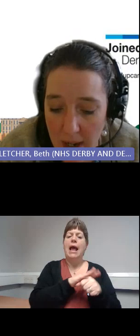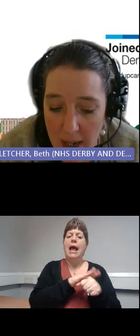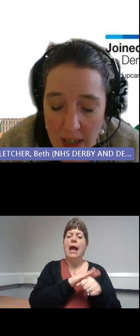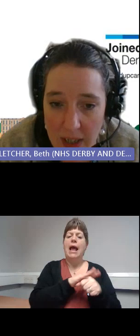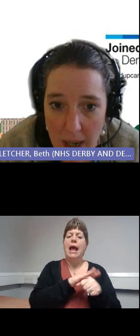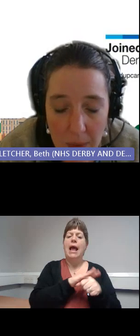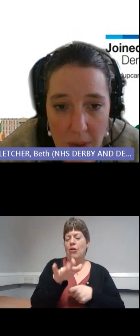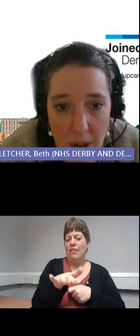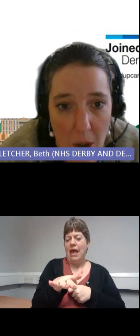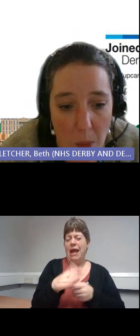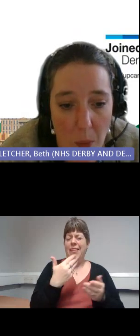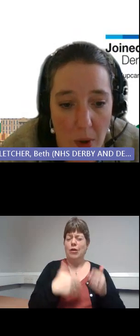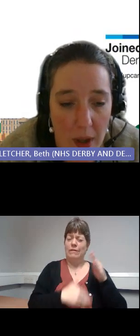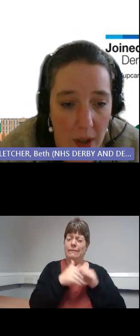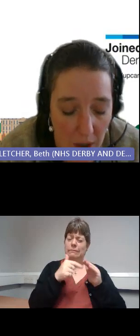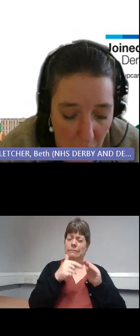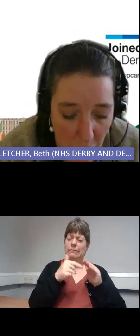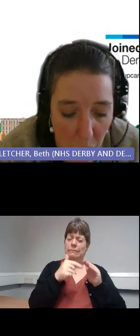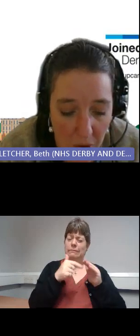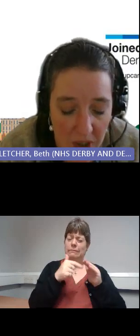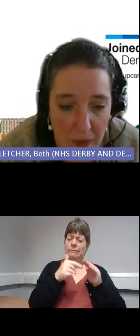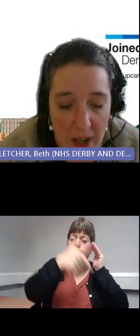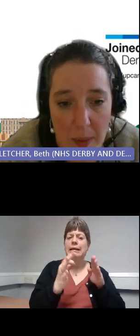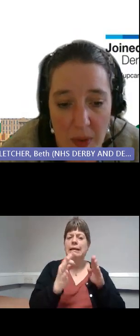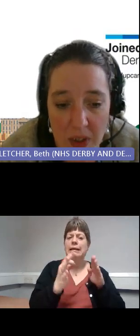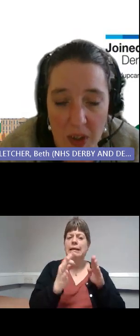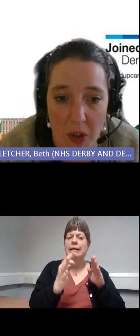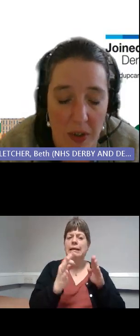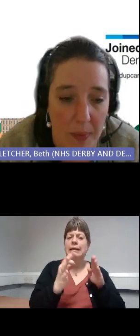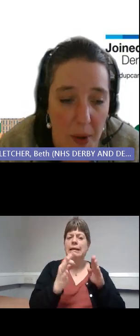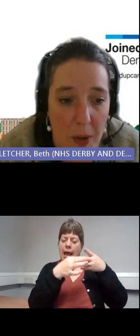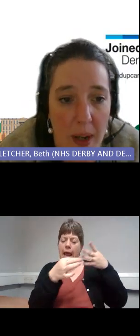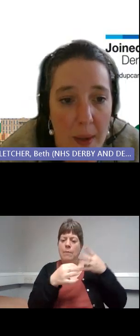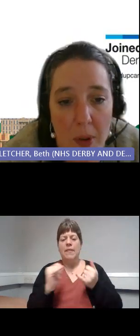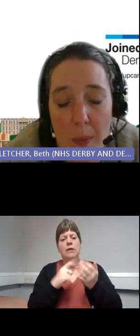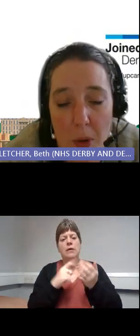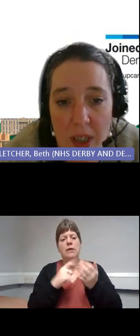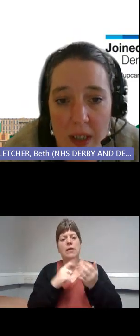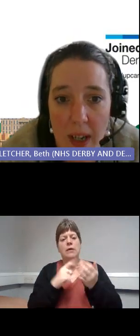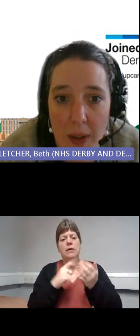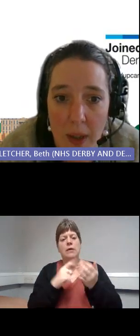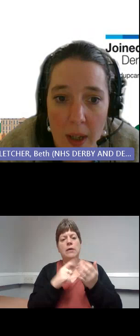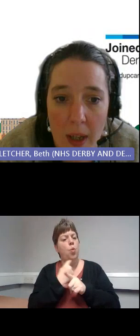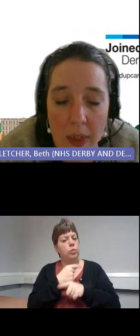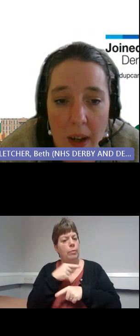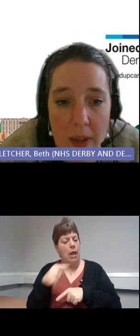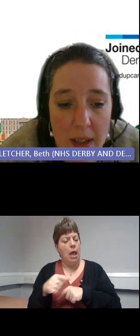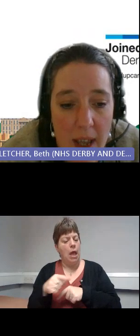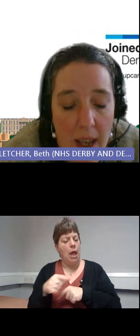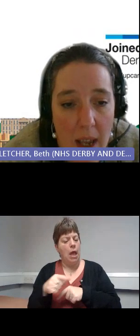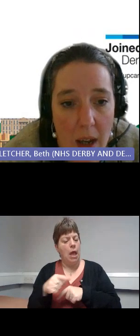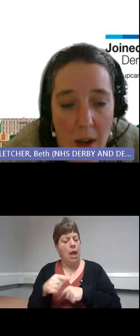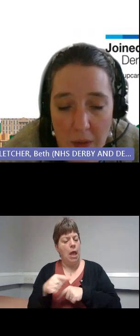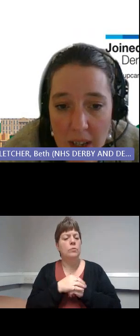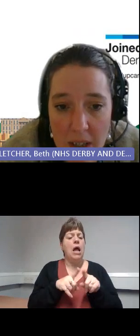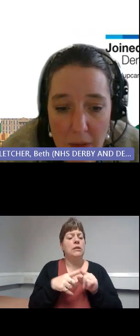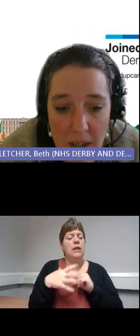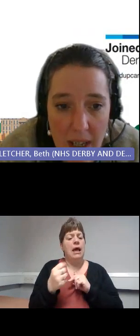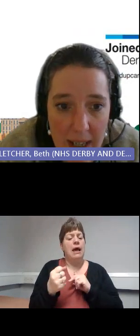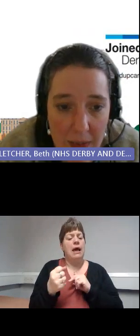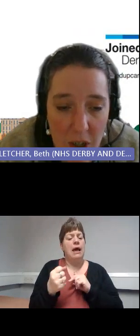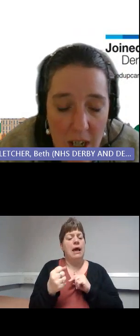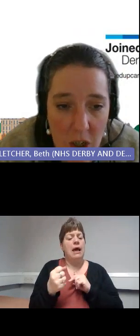a really in-depth look at all those different elements that Scott spoke about but in more detail. There is a